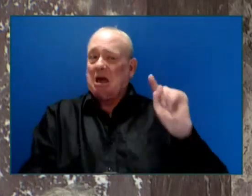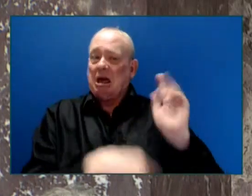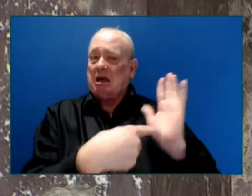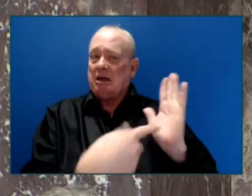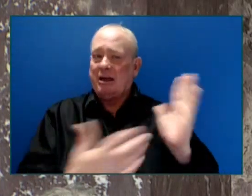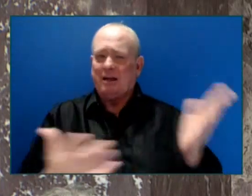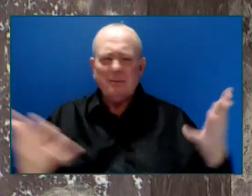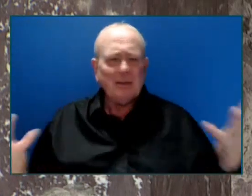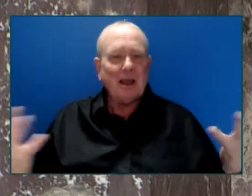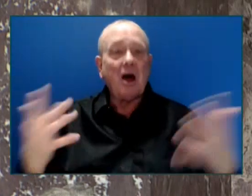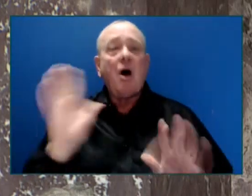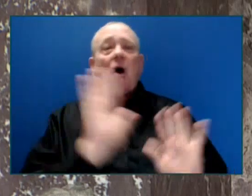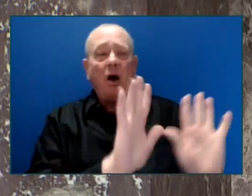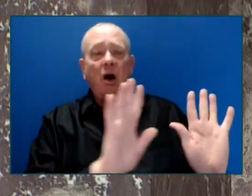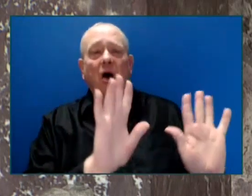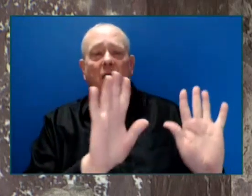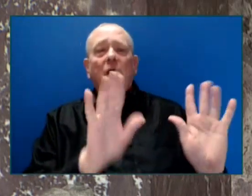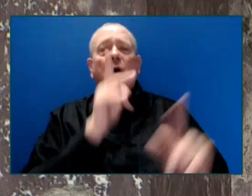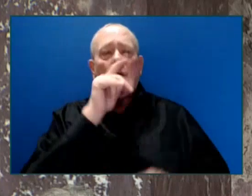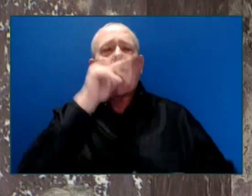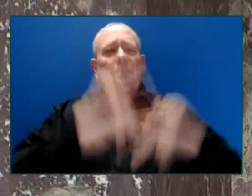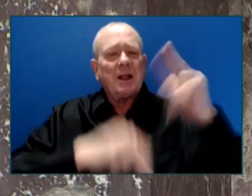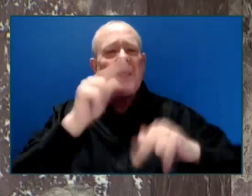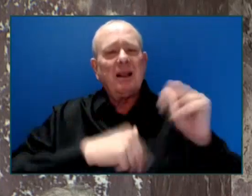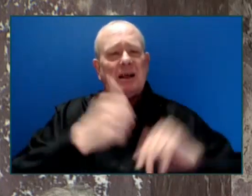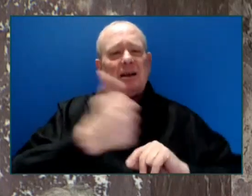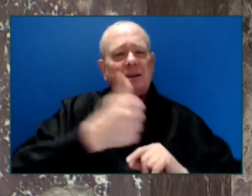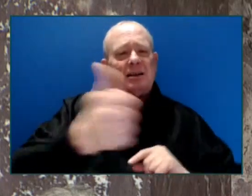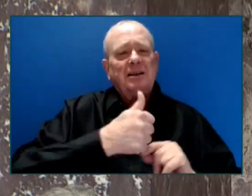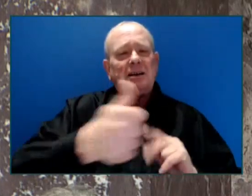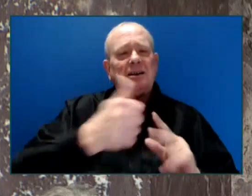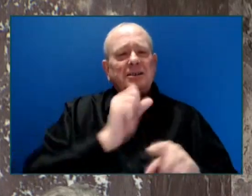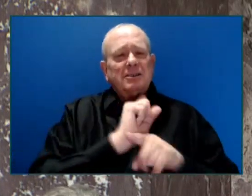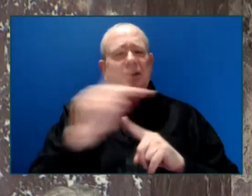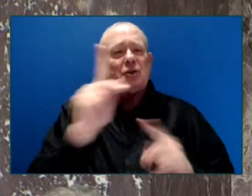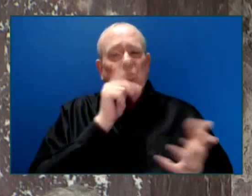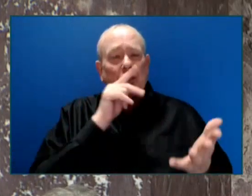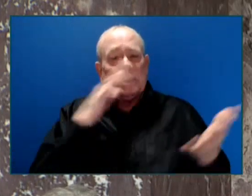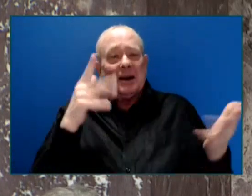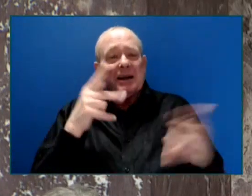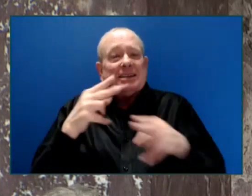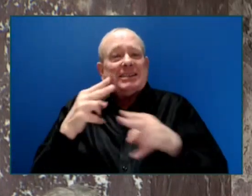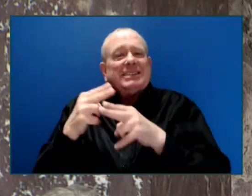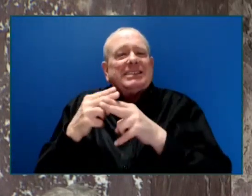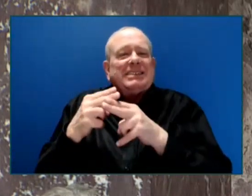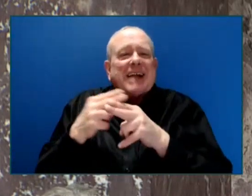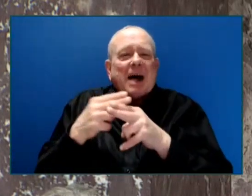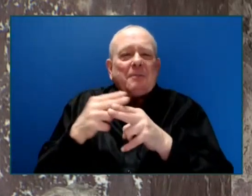it. It was temporary foreign workers, Honourable Speaker. It was temporary foreign